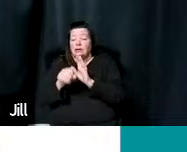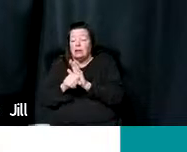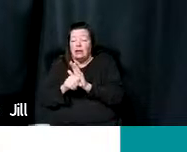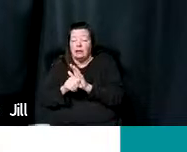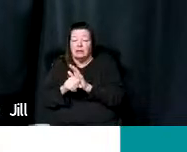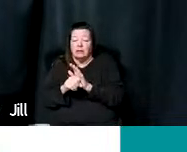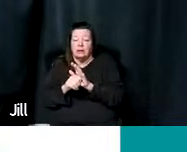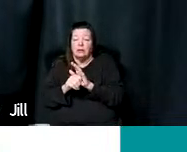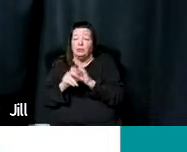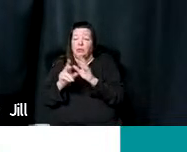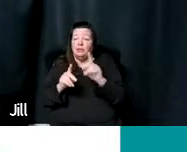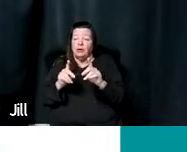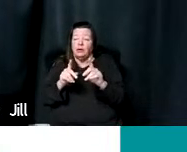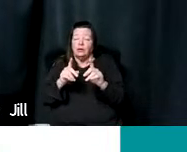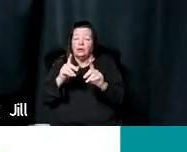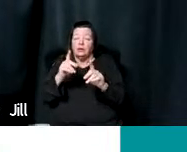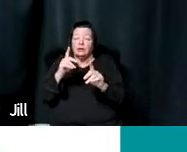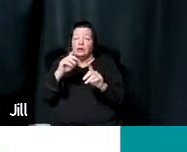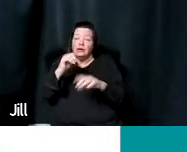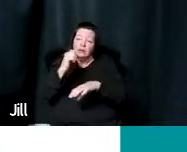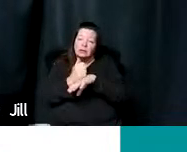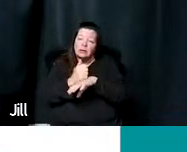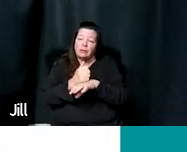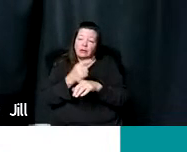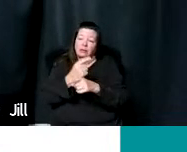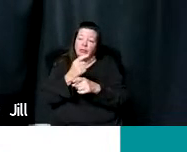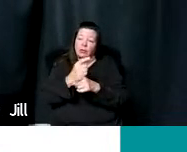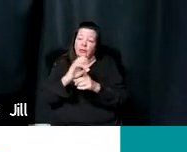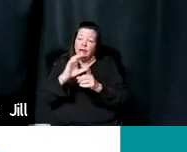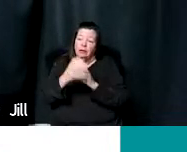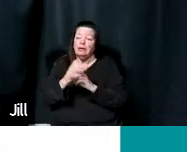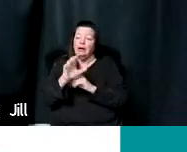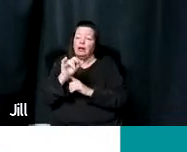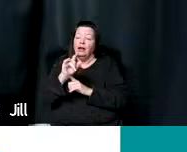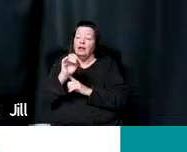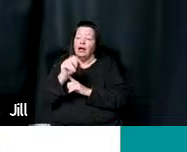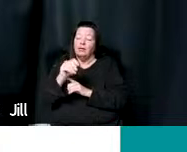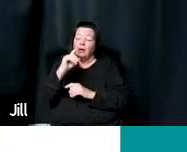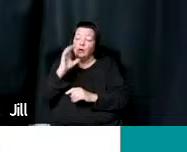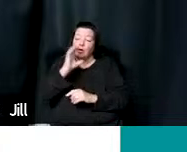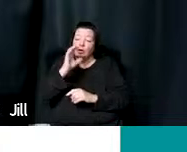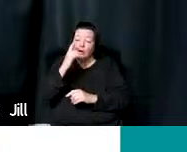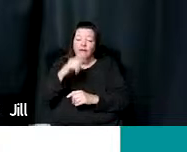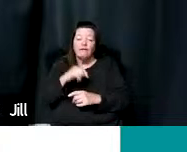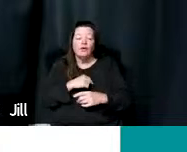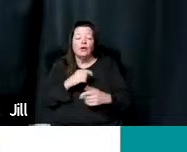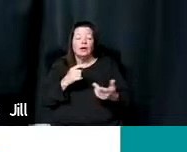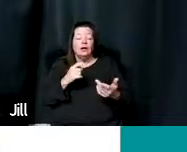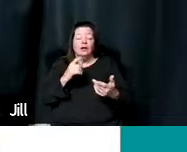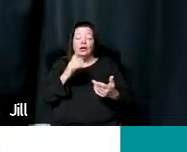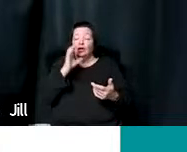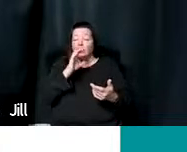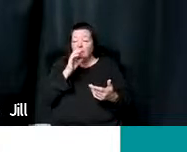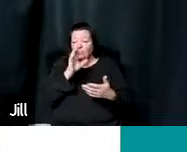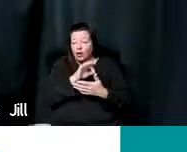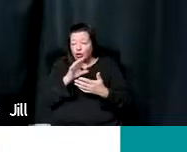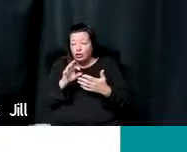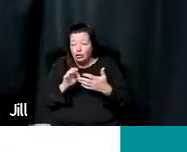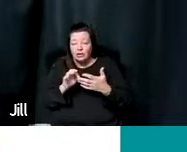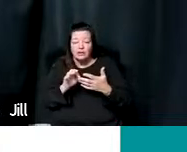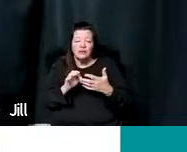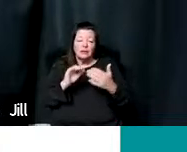on creating the climate future we're looking for. So the modified locally preferred alternative analyzes a no